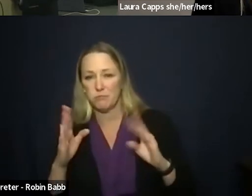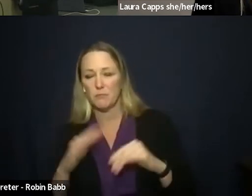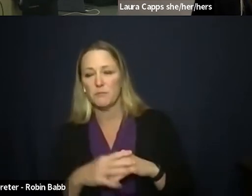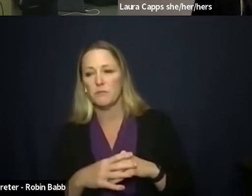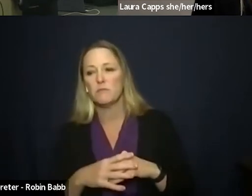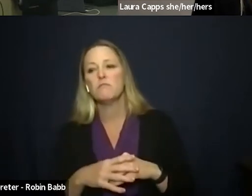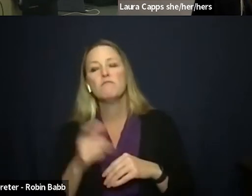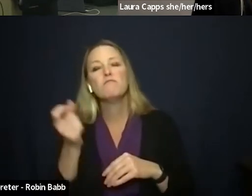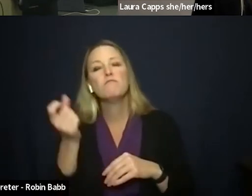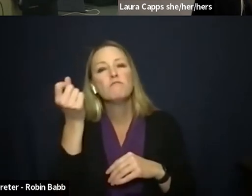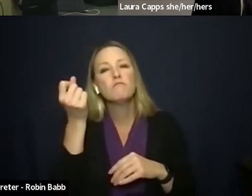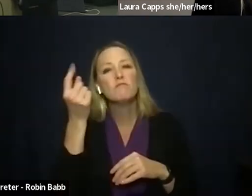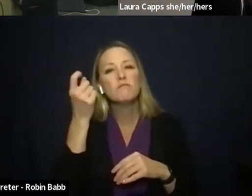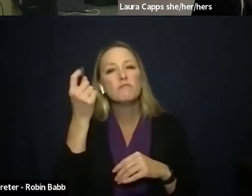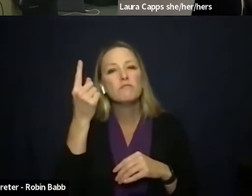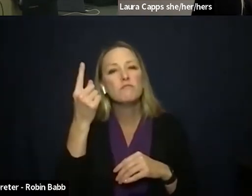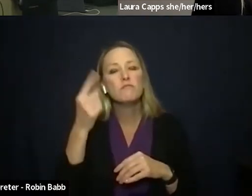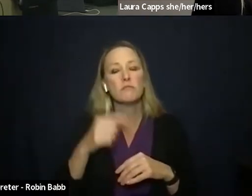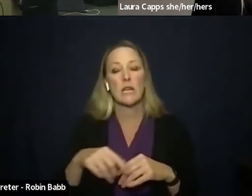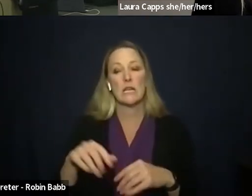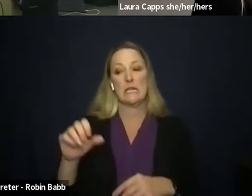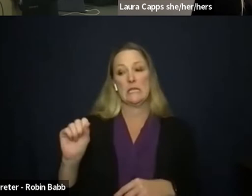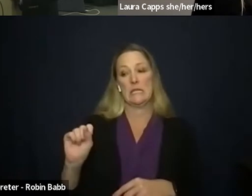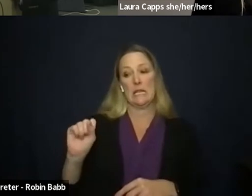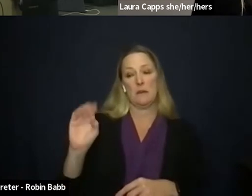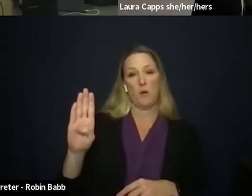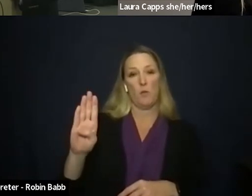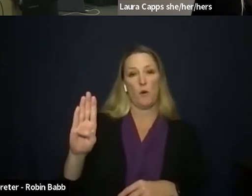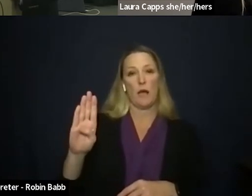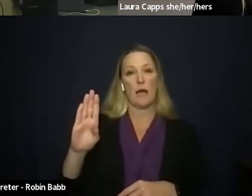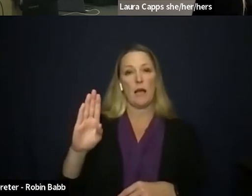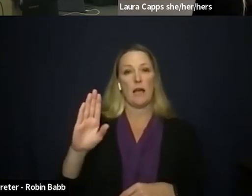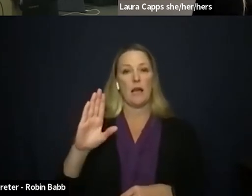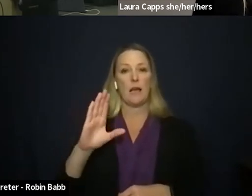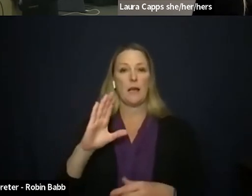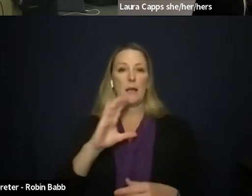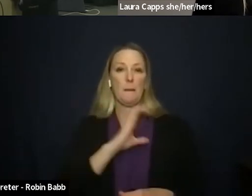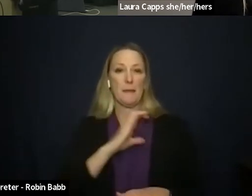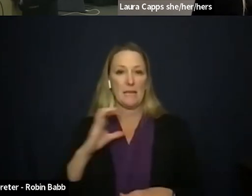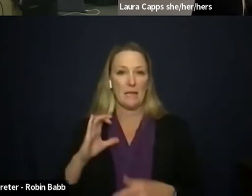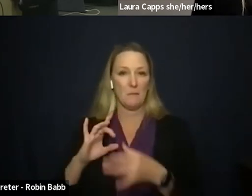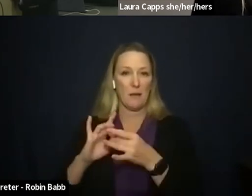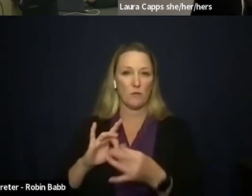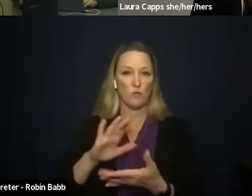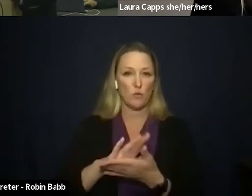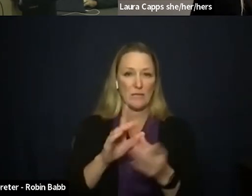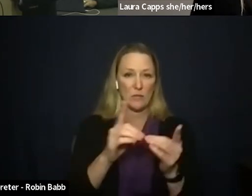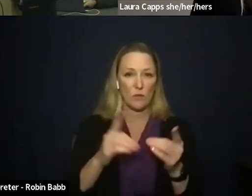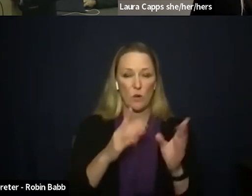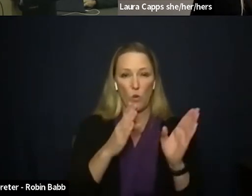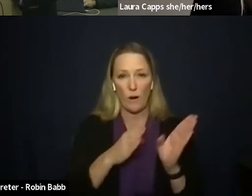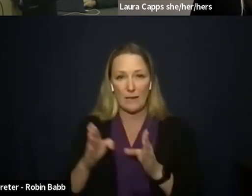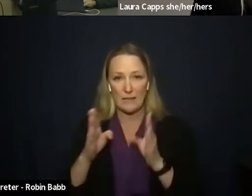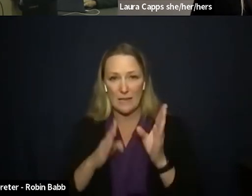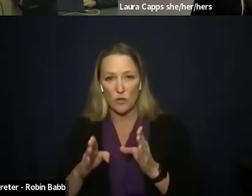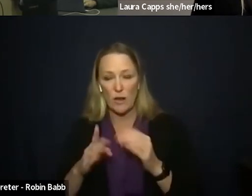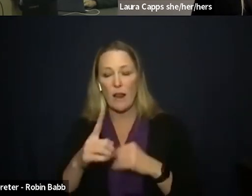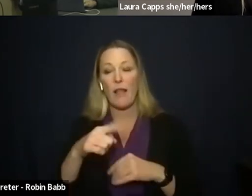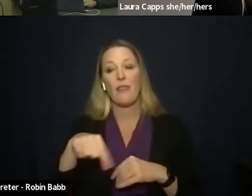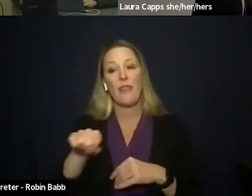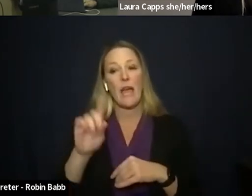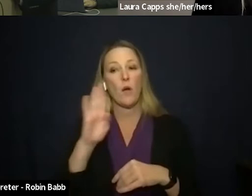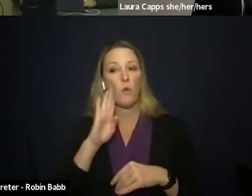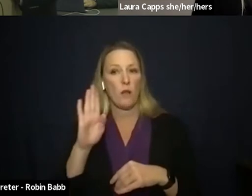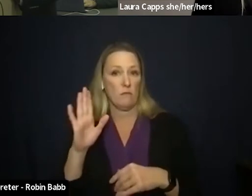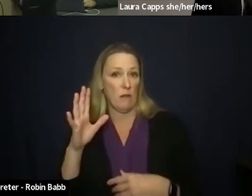after the santa barbara county committee on school district organization would presumably approve